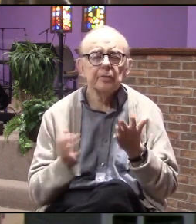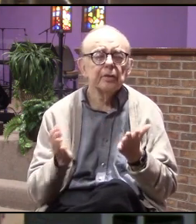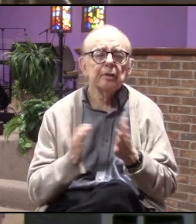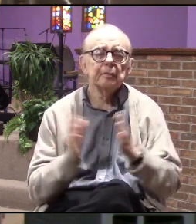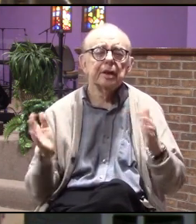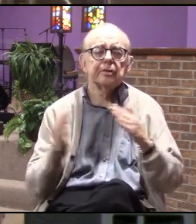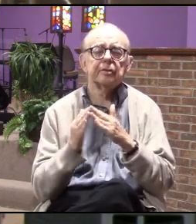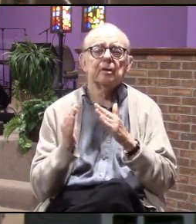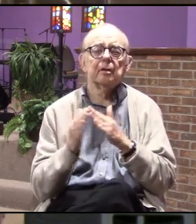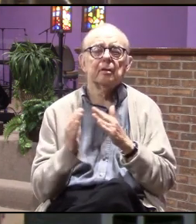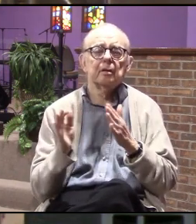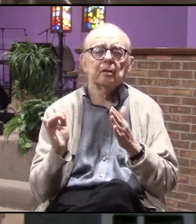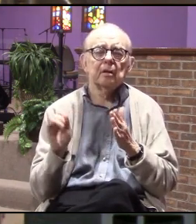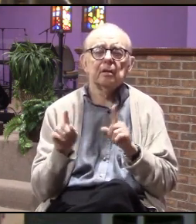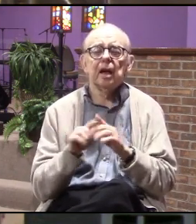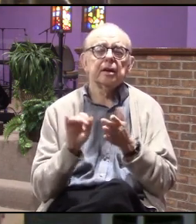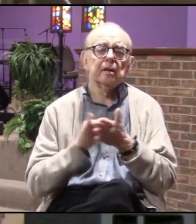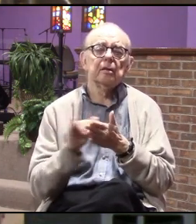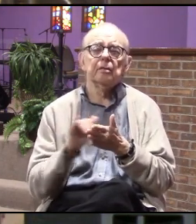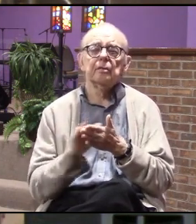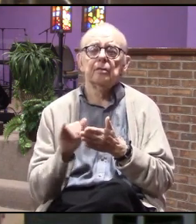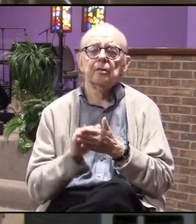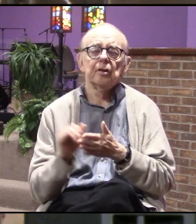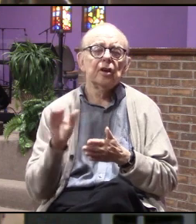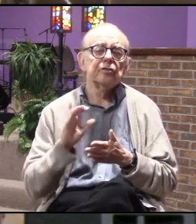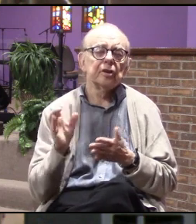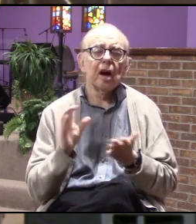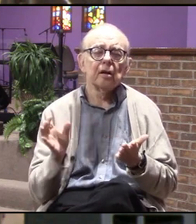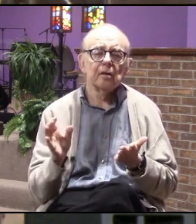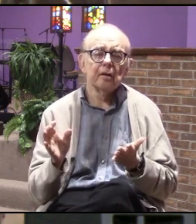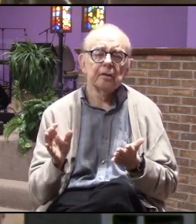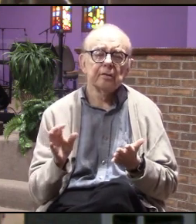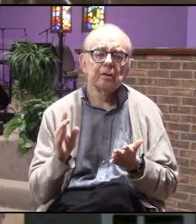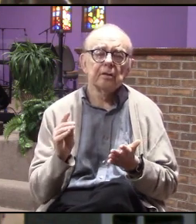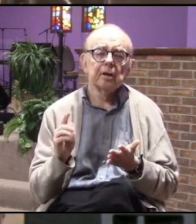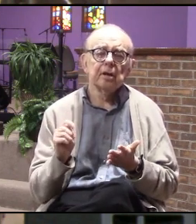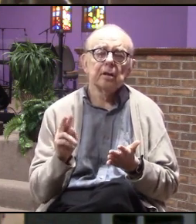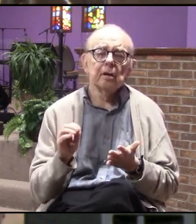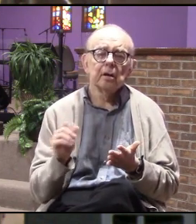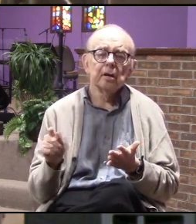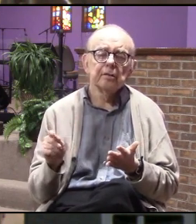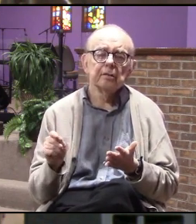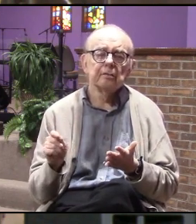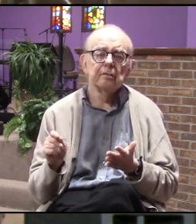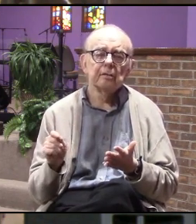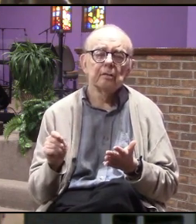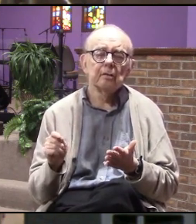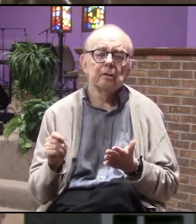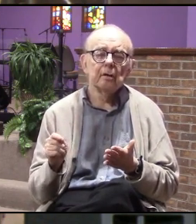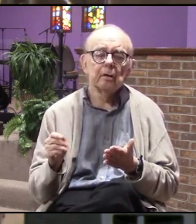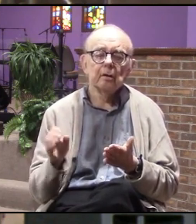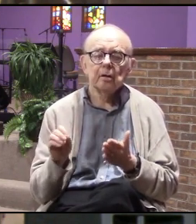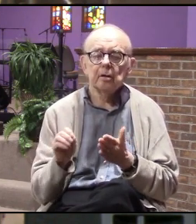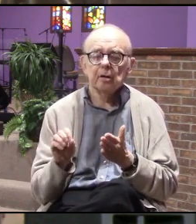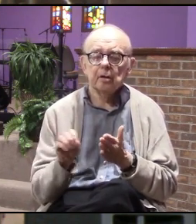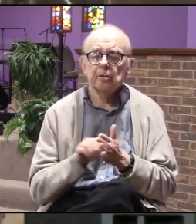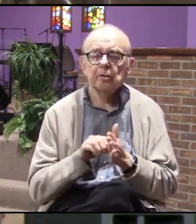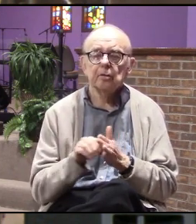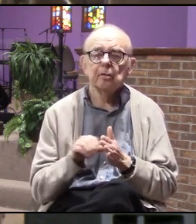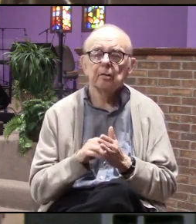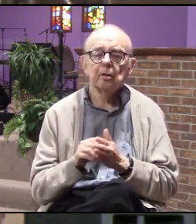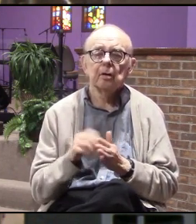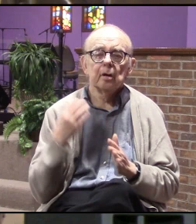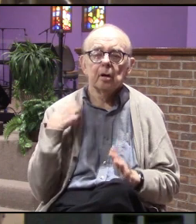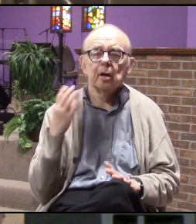cities like New York, Chicago, Detroit, New Orleans, Washington,